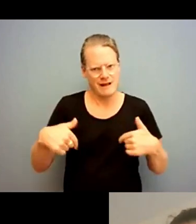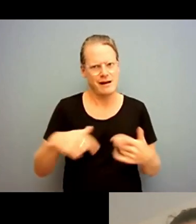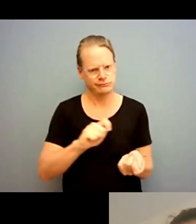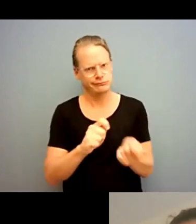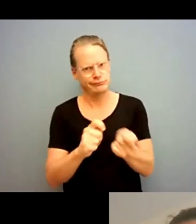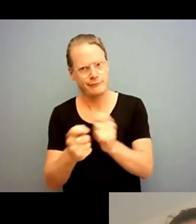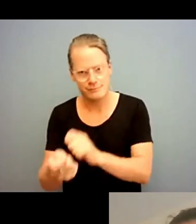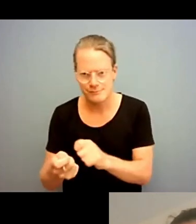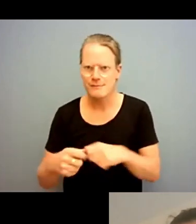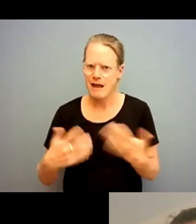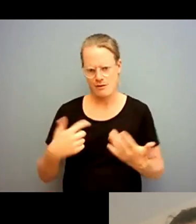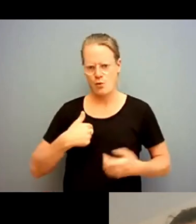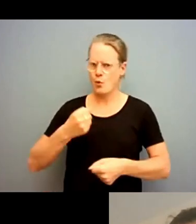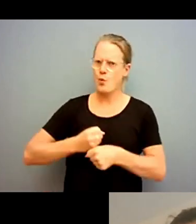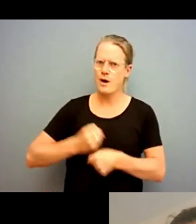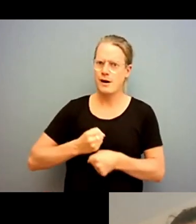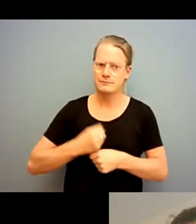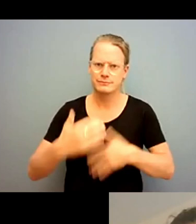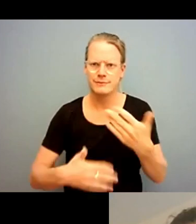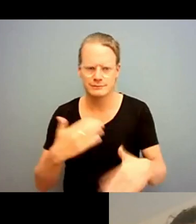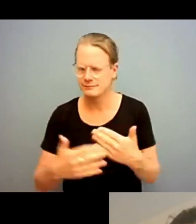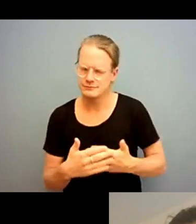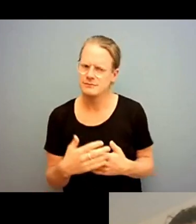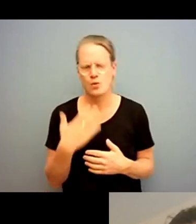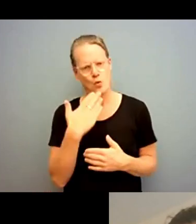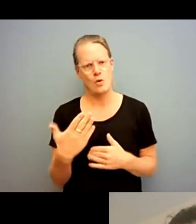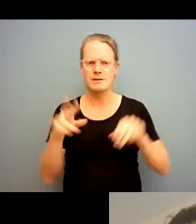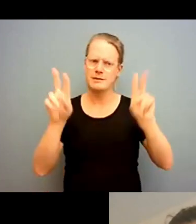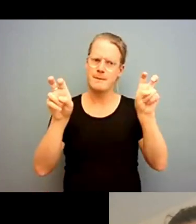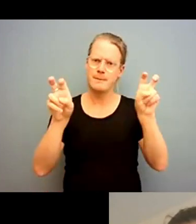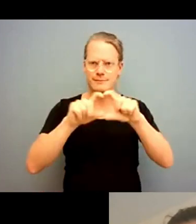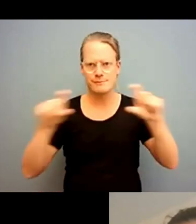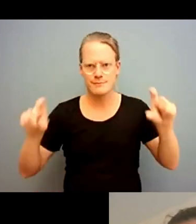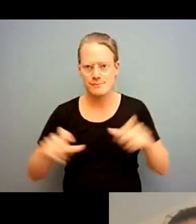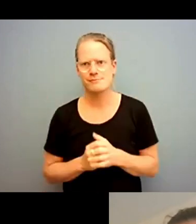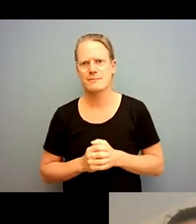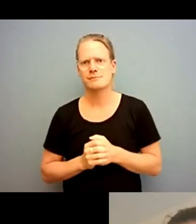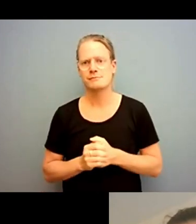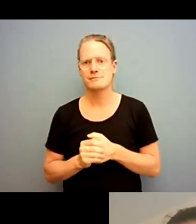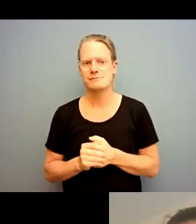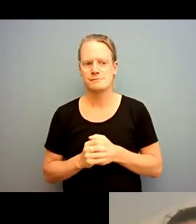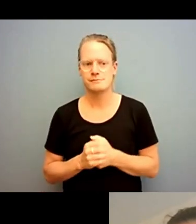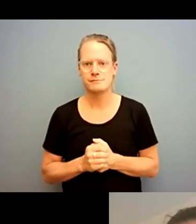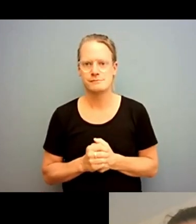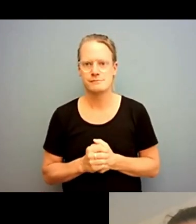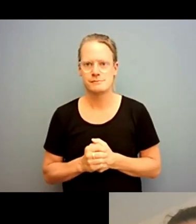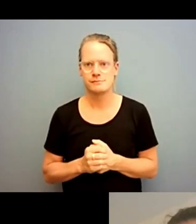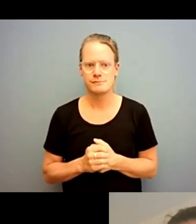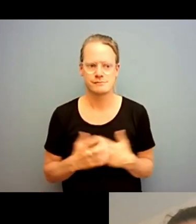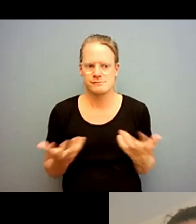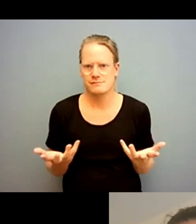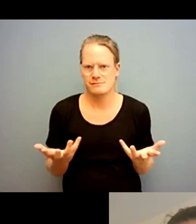interesting topic, and I didn't hear you very well on the question on how persons with